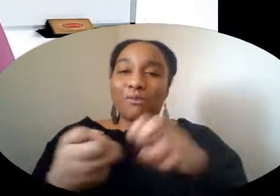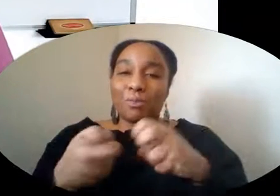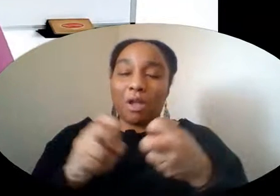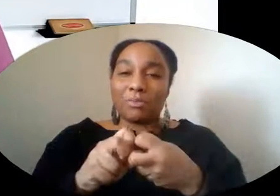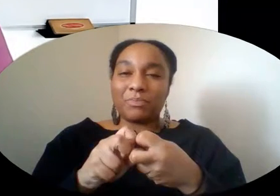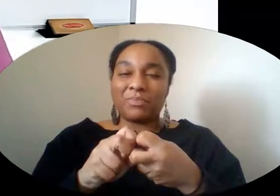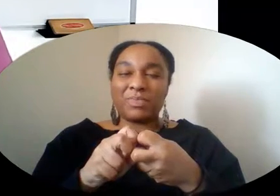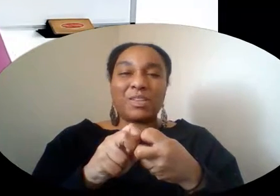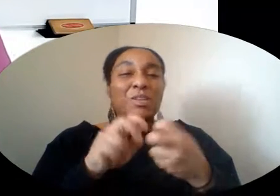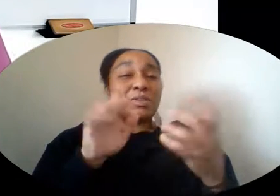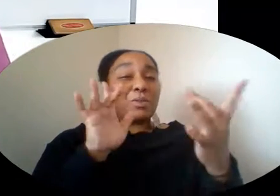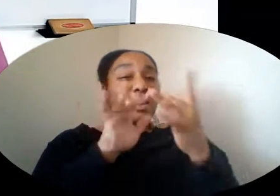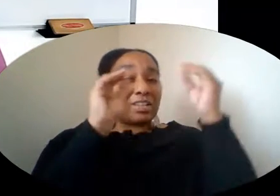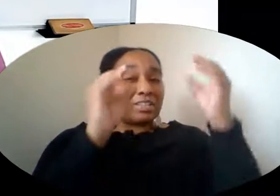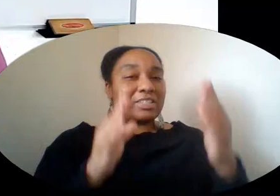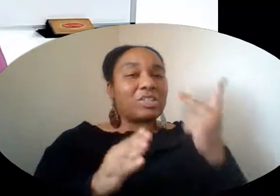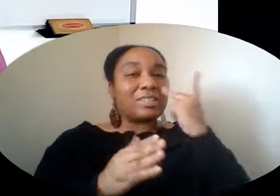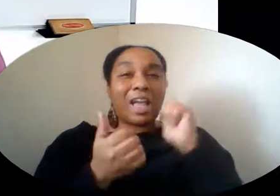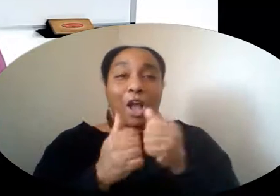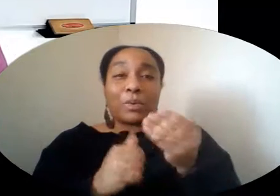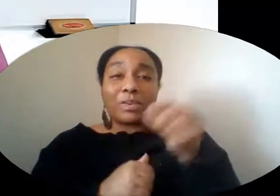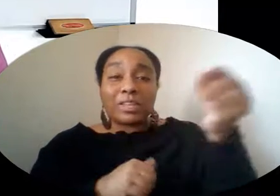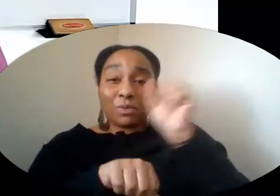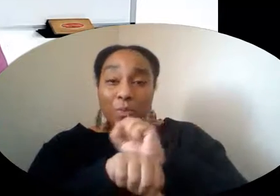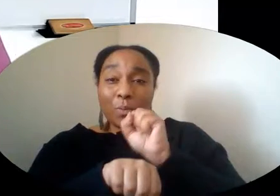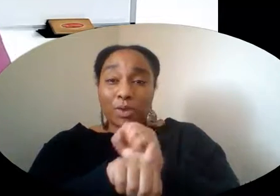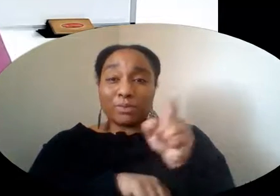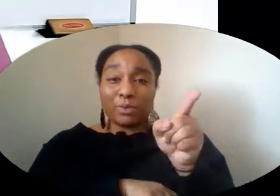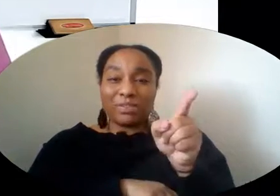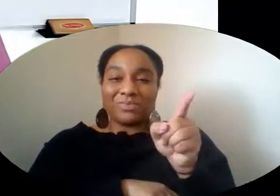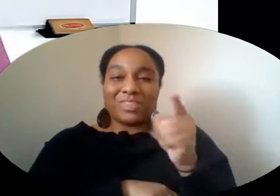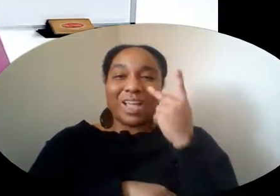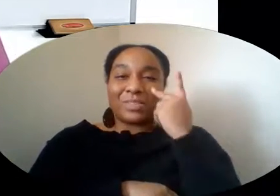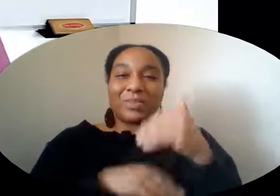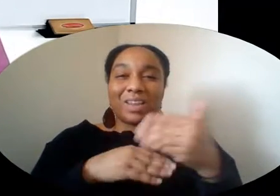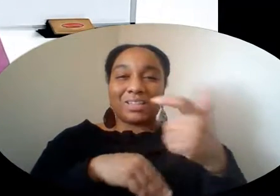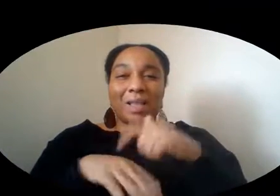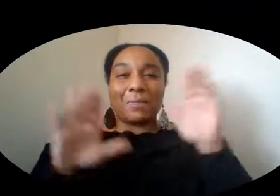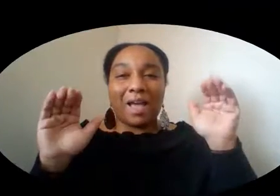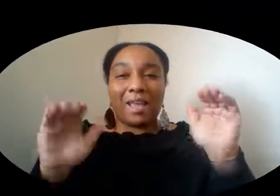want you to check in with your teacher and see how she wants you to turn in this work to her. I'll talk to you next time.